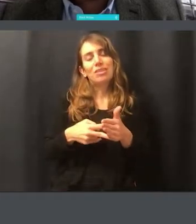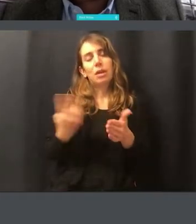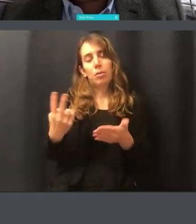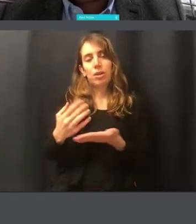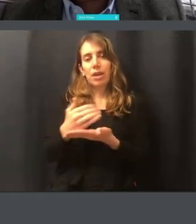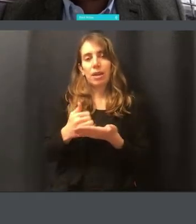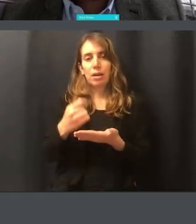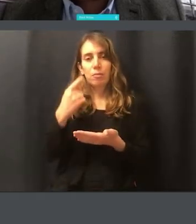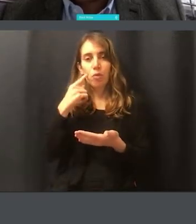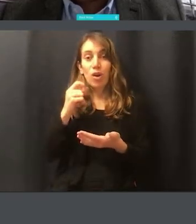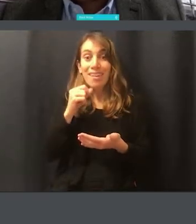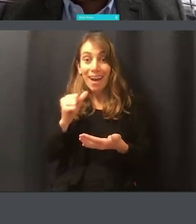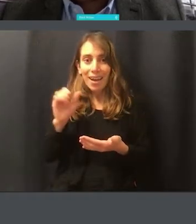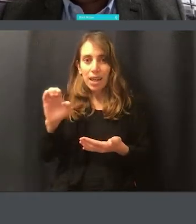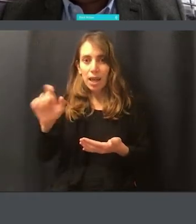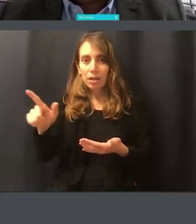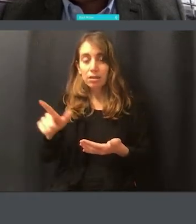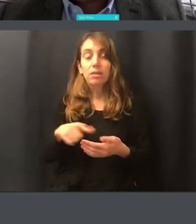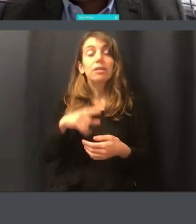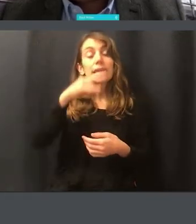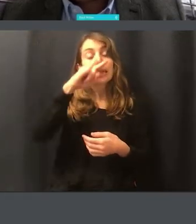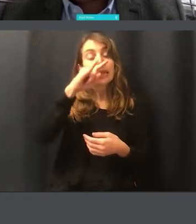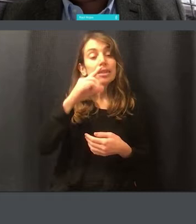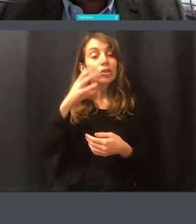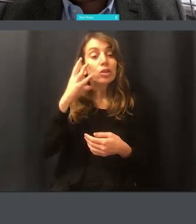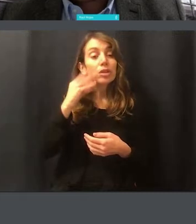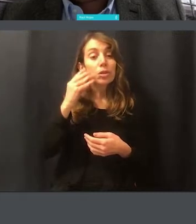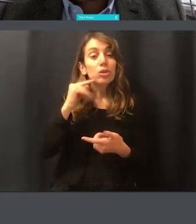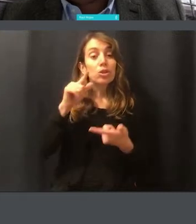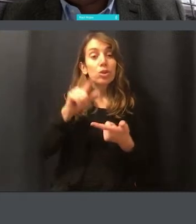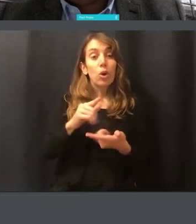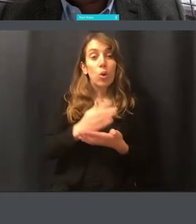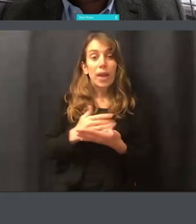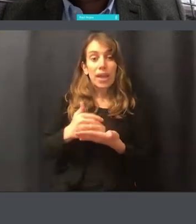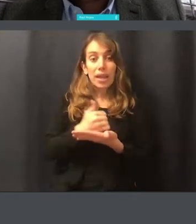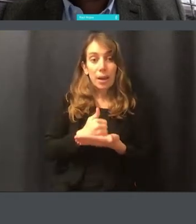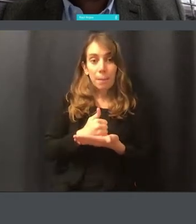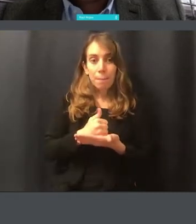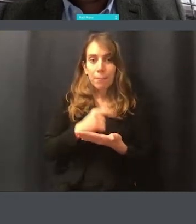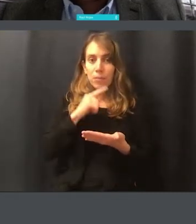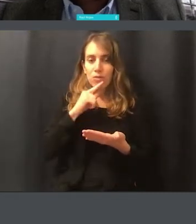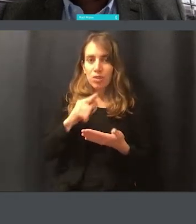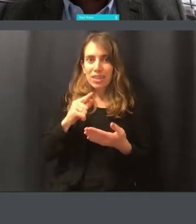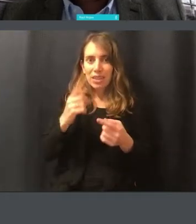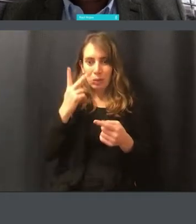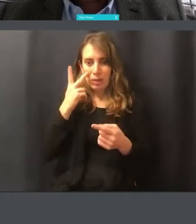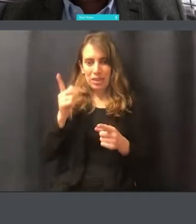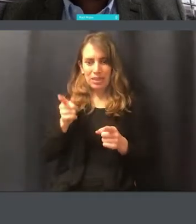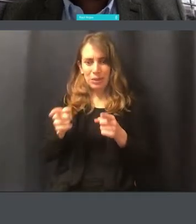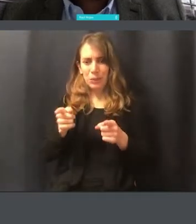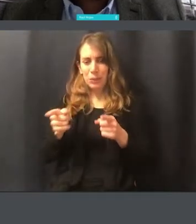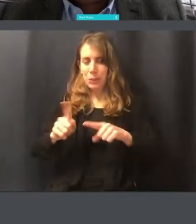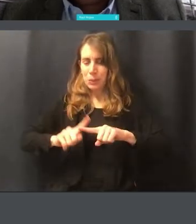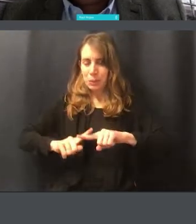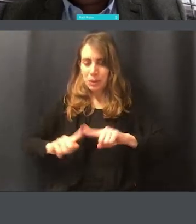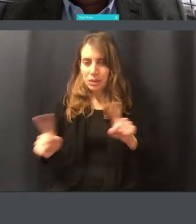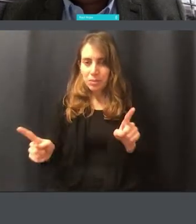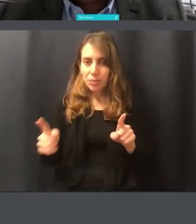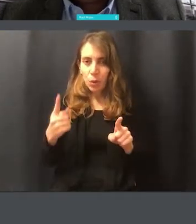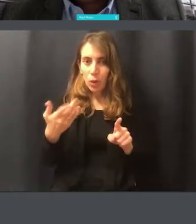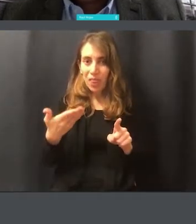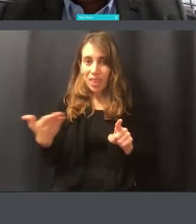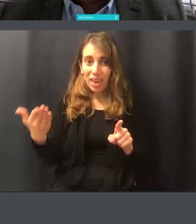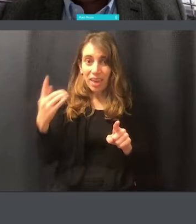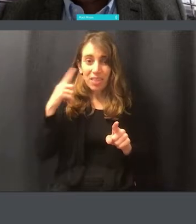who are experiencing low income, it's a really high percentage here, not as high here. The one thing that I think is really